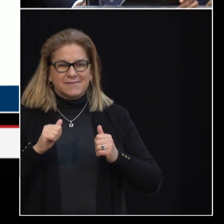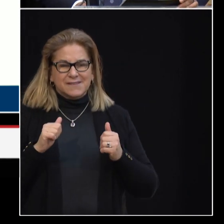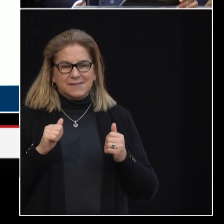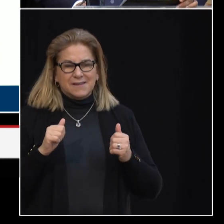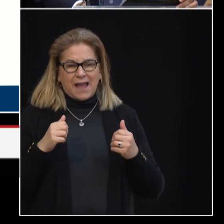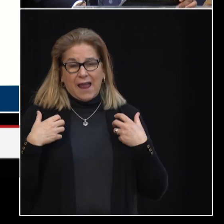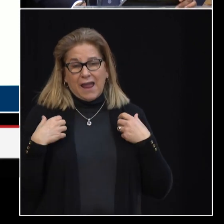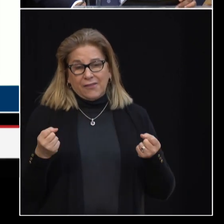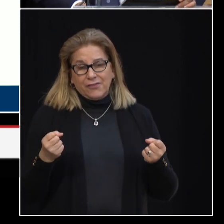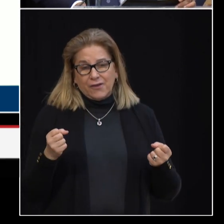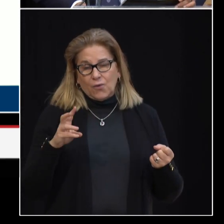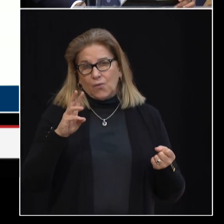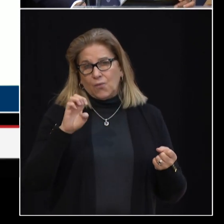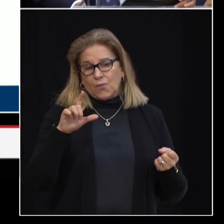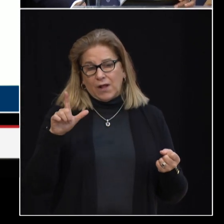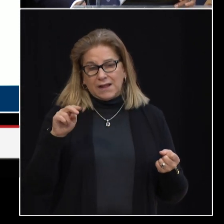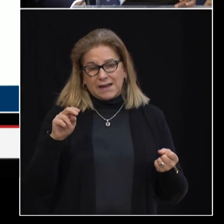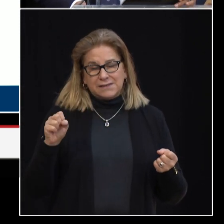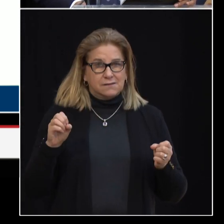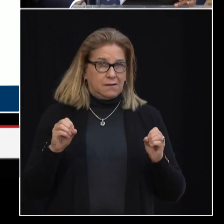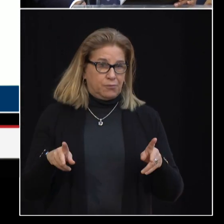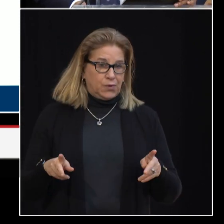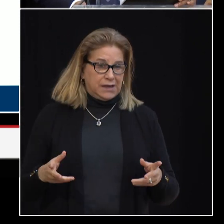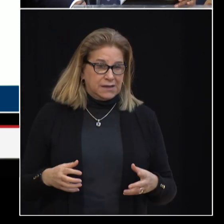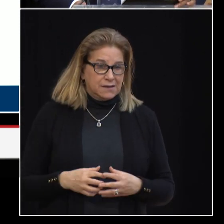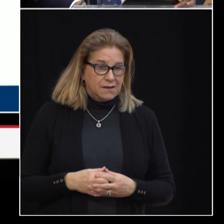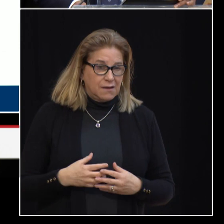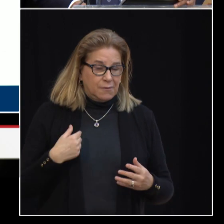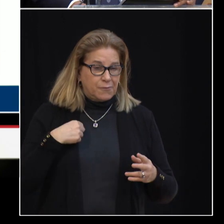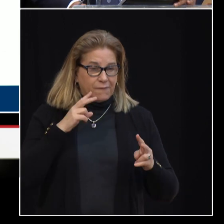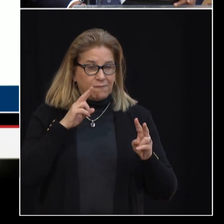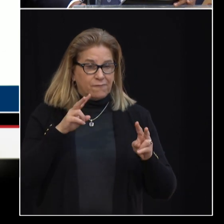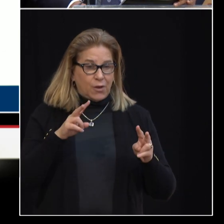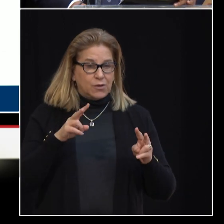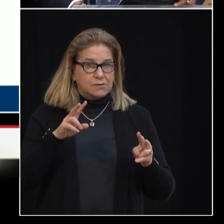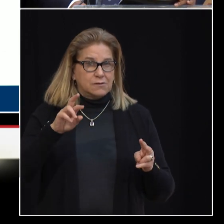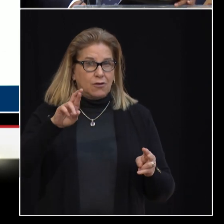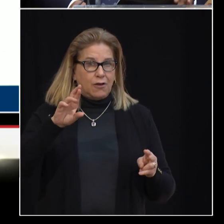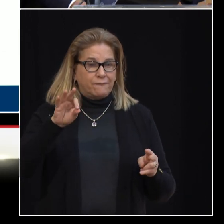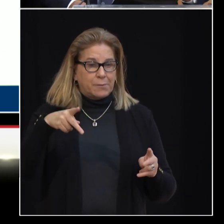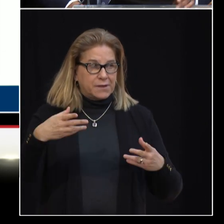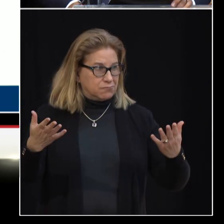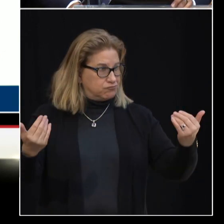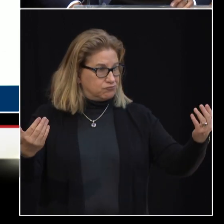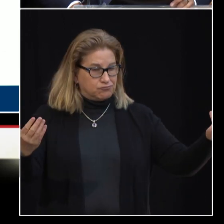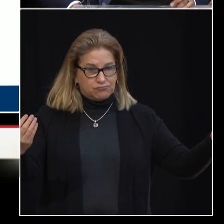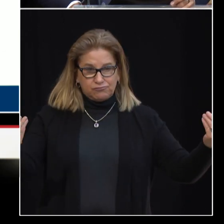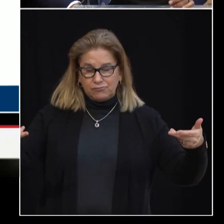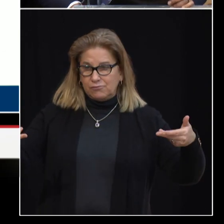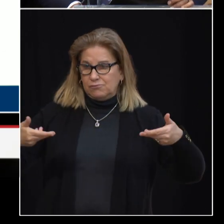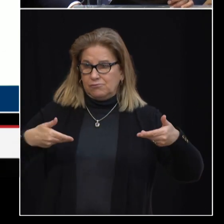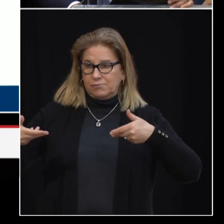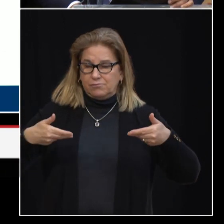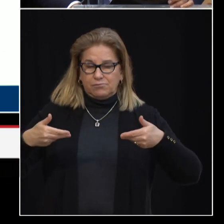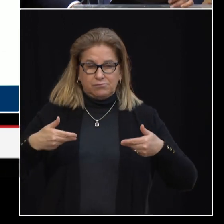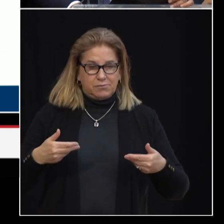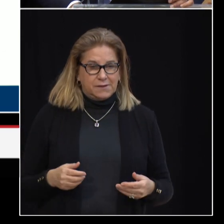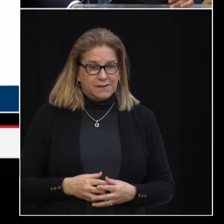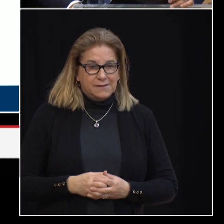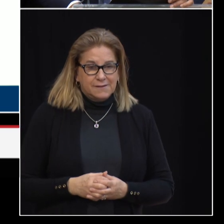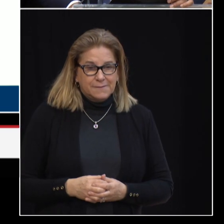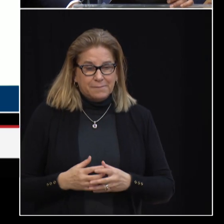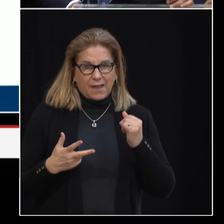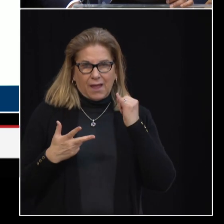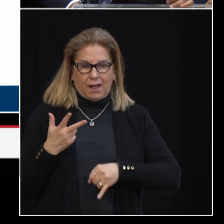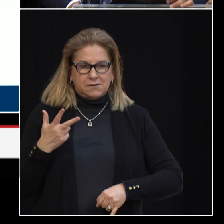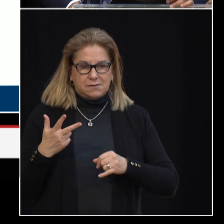in Ward 8. So be on the lookout for this RFP this spring to bring an architect on board. And last but not least, the Randall